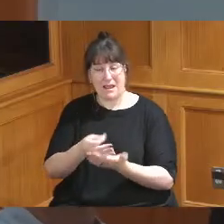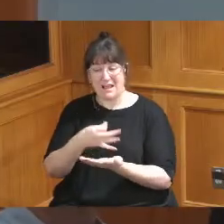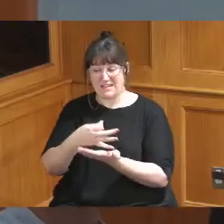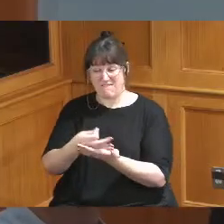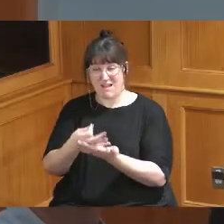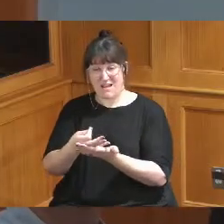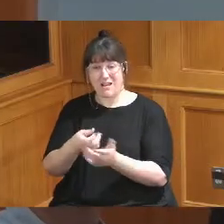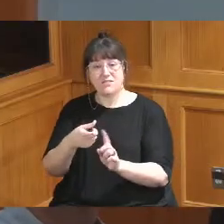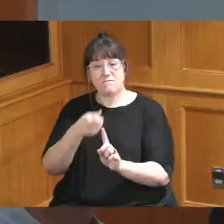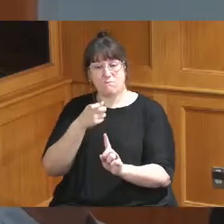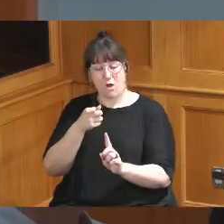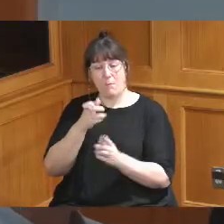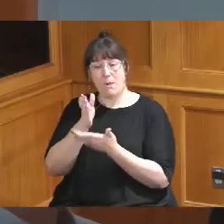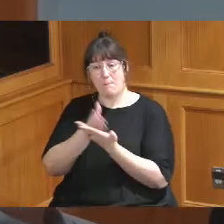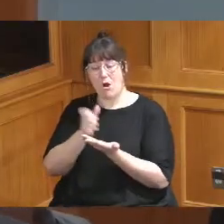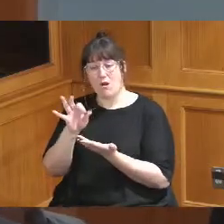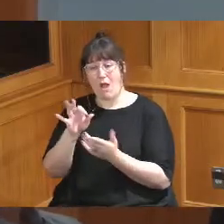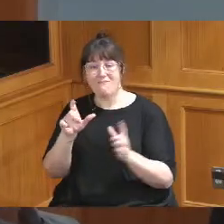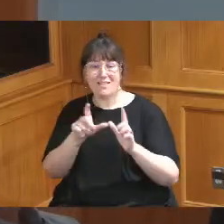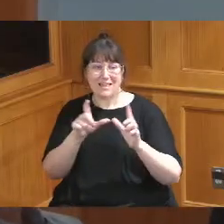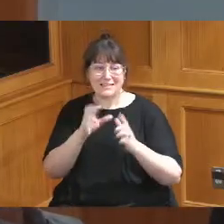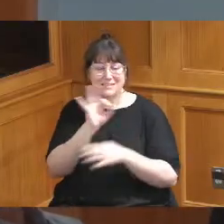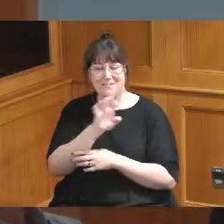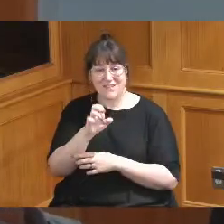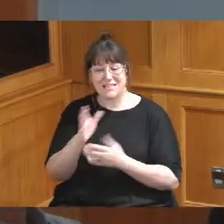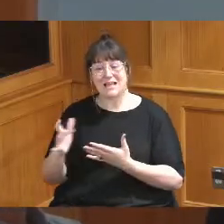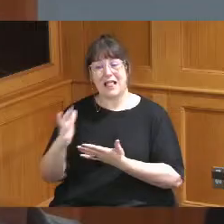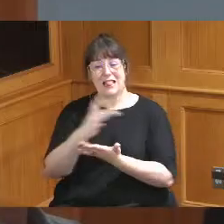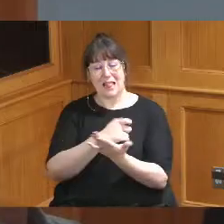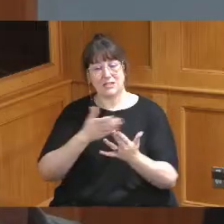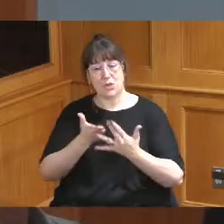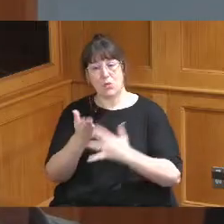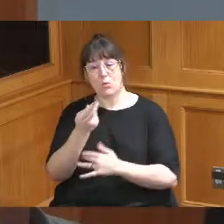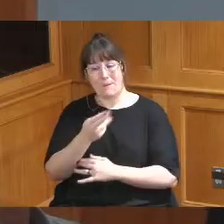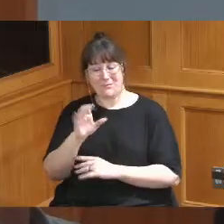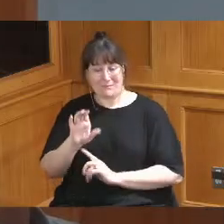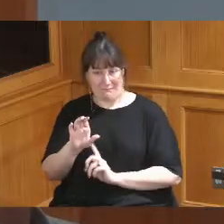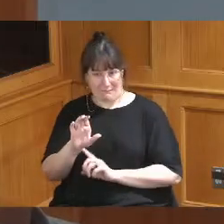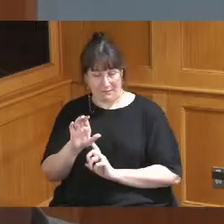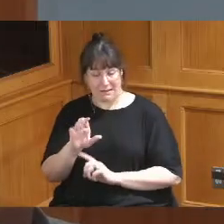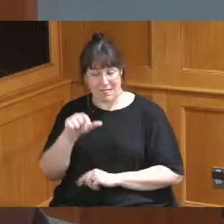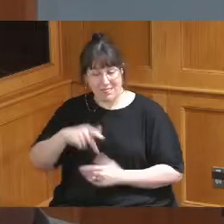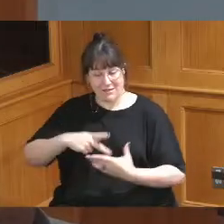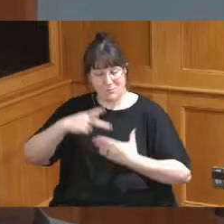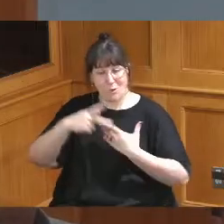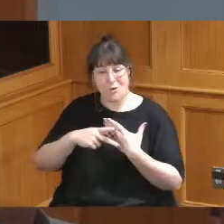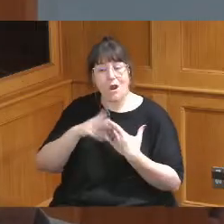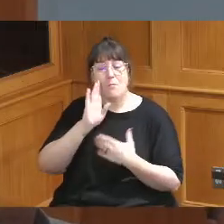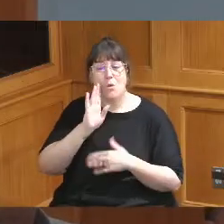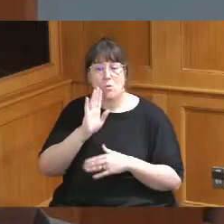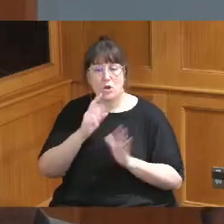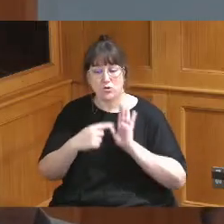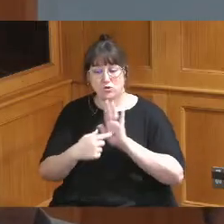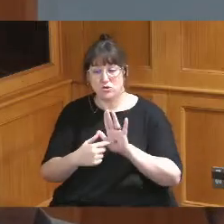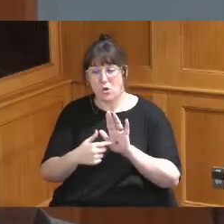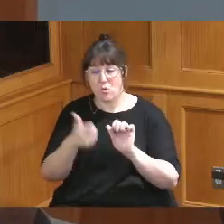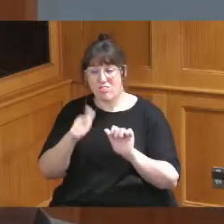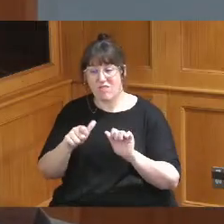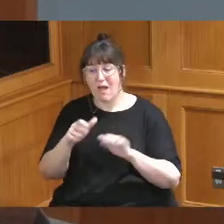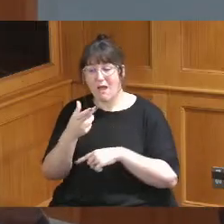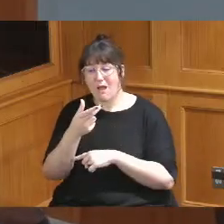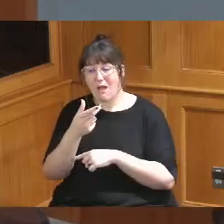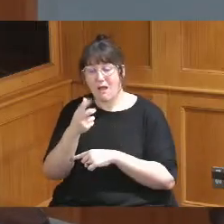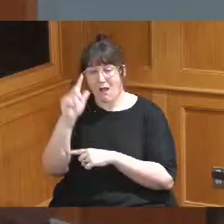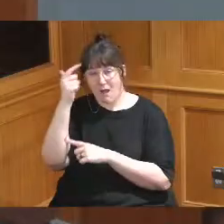portion of the permissive license fees collected by Hamilton County. This program exemplifies the kind of intergovernmental cooperation